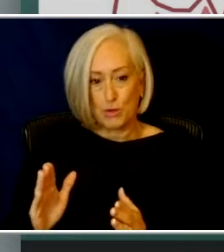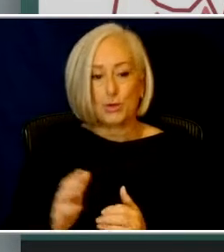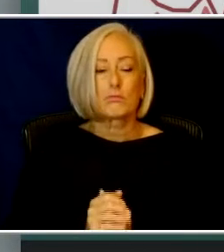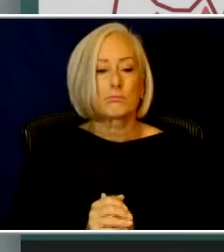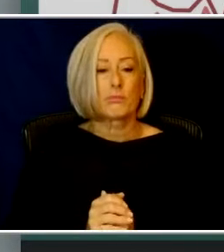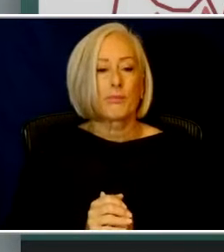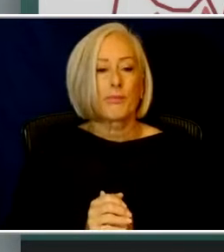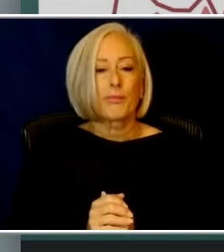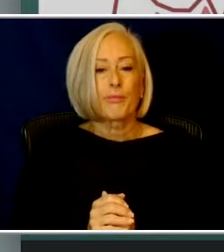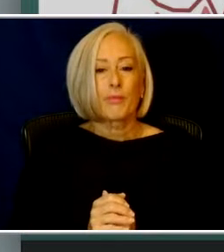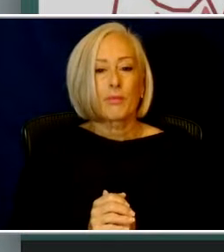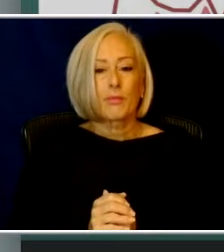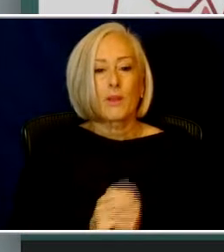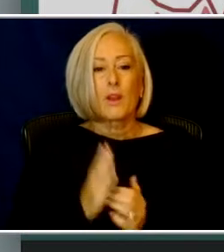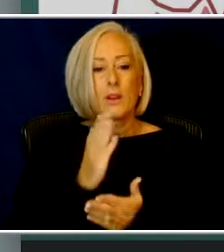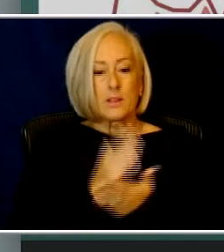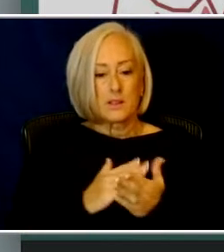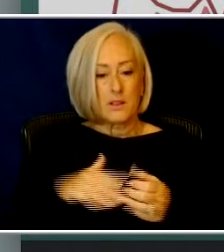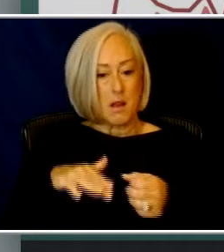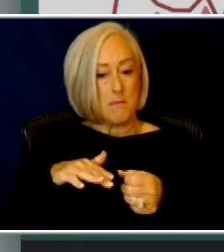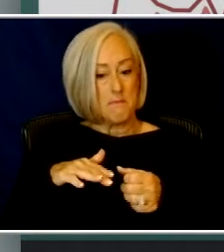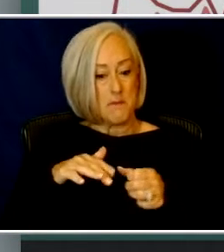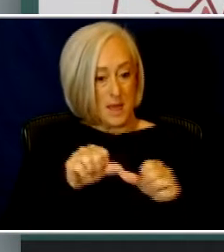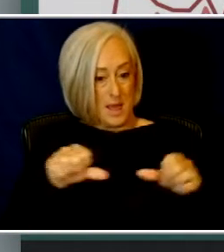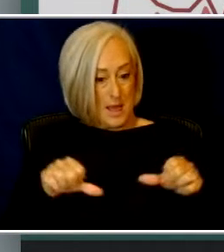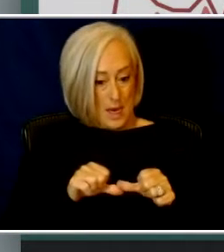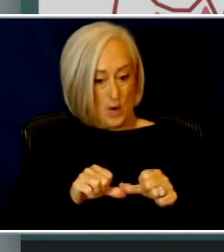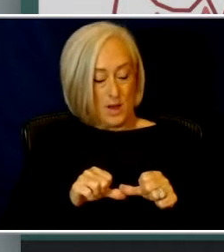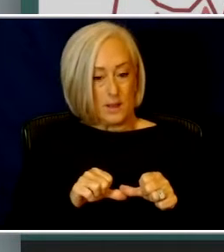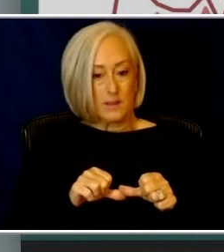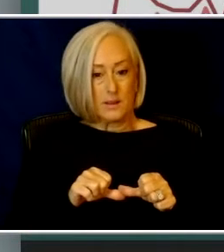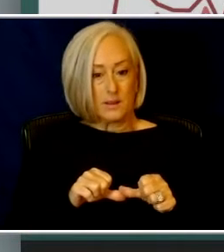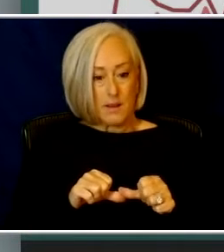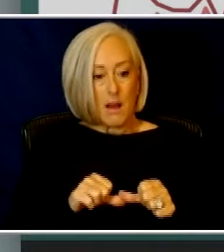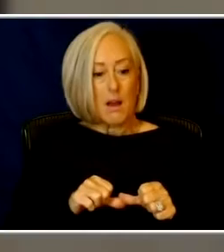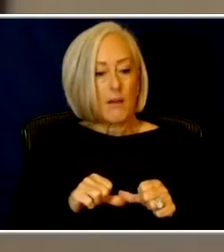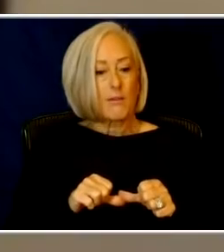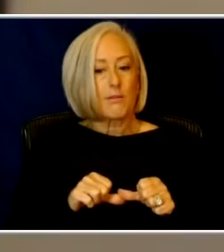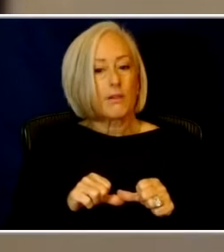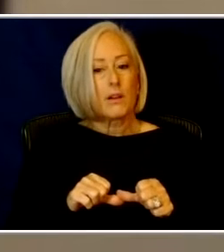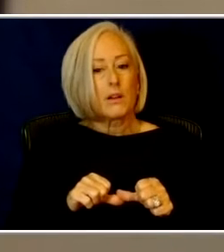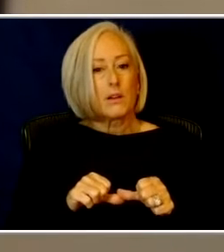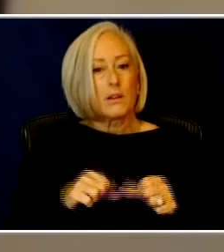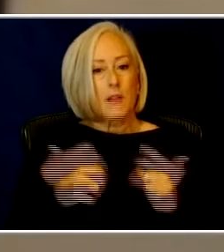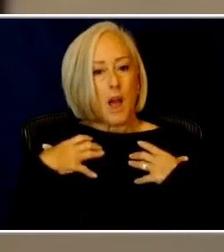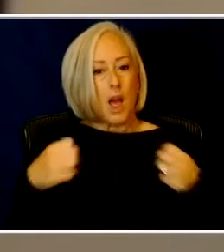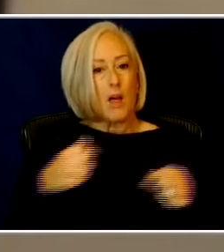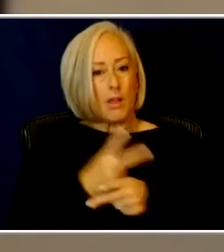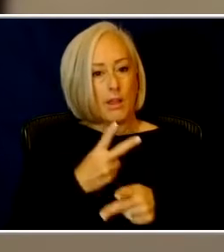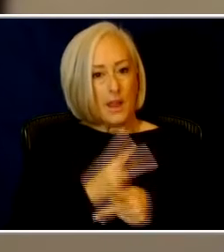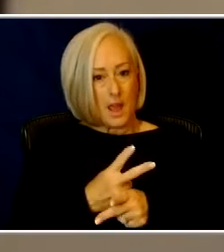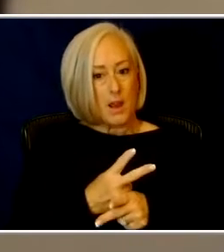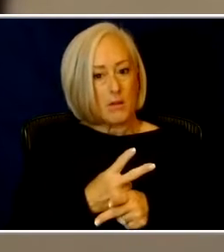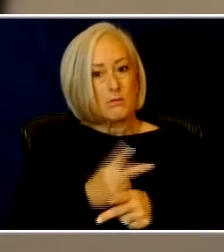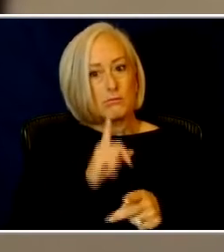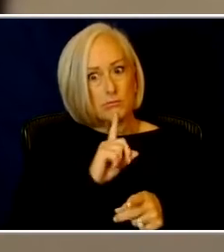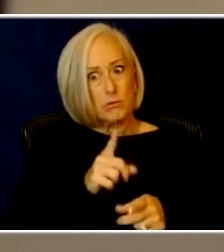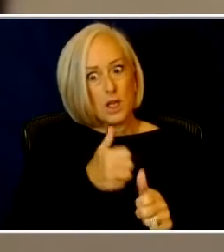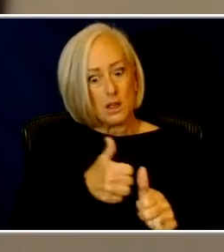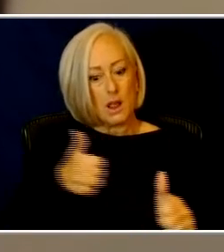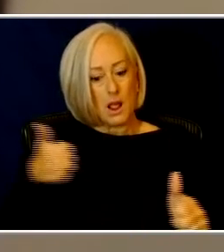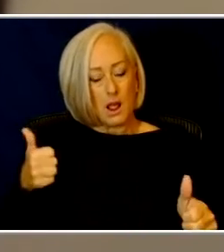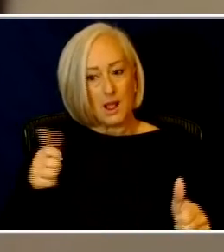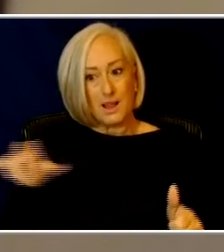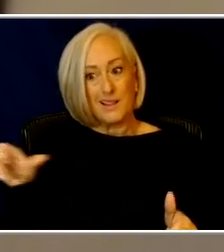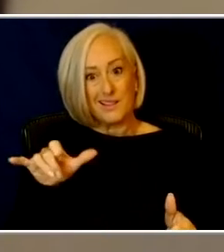of the healthcare are really backed up, mental health, behavioral health being some of the worst, but also then even some